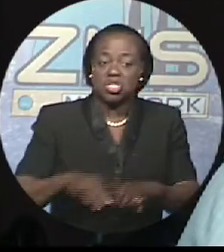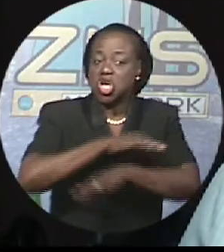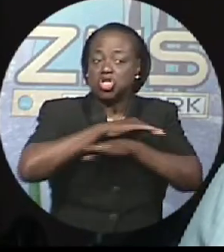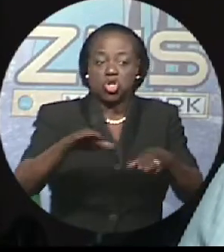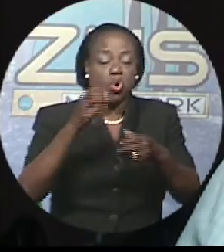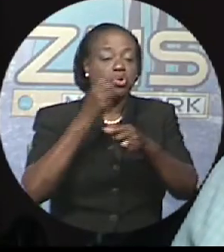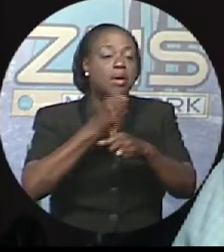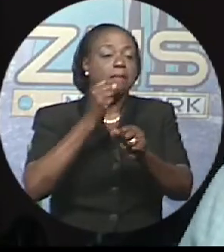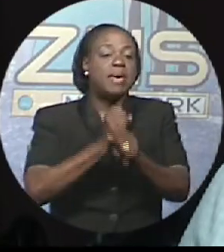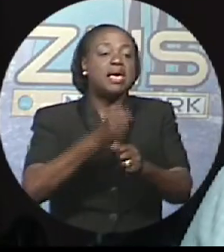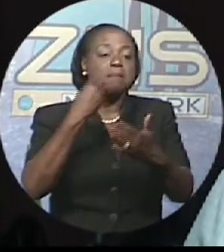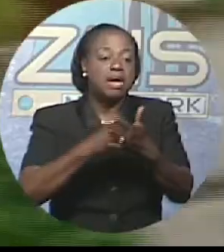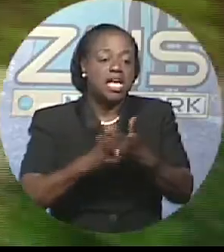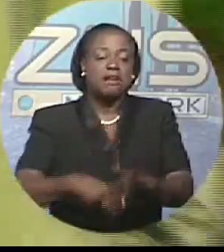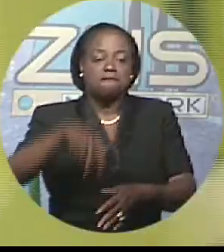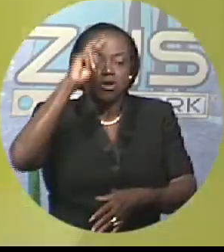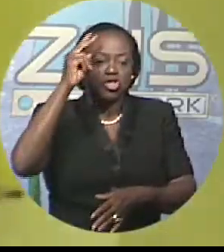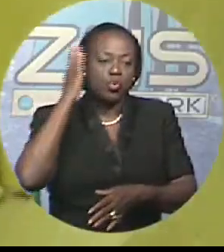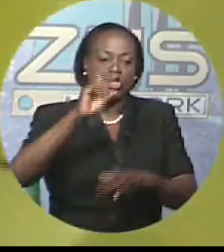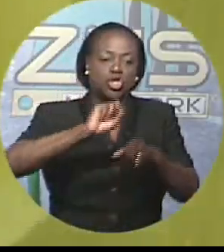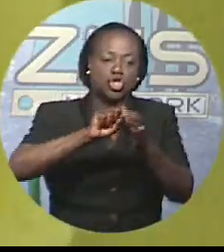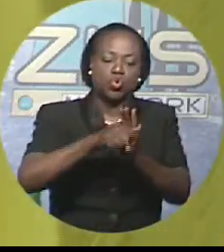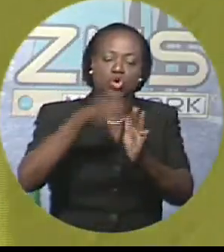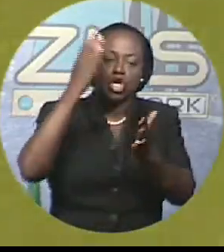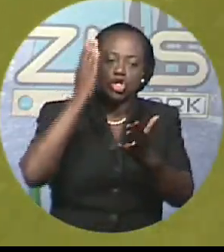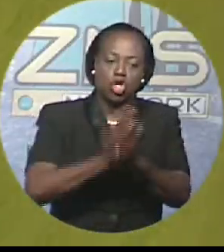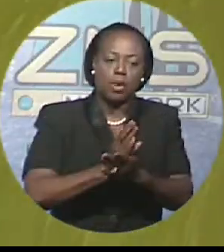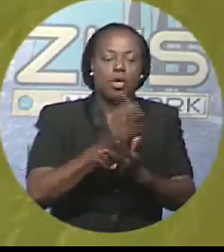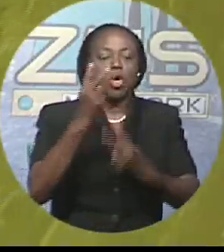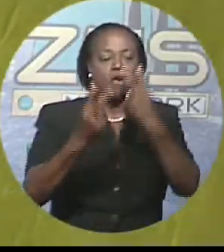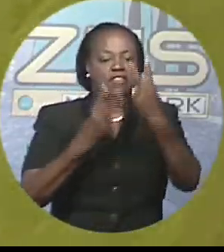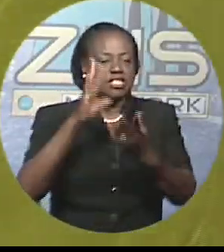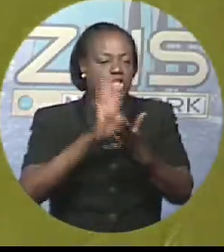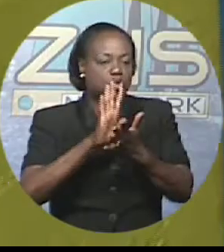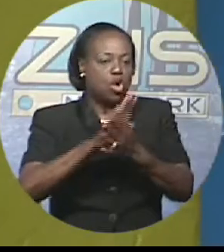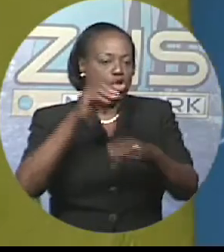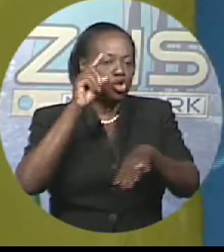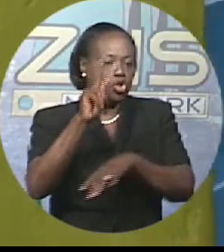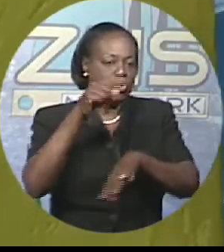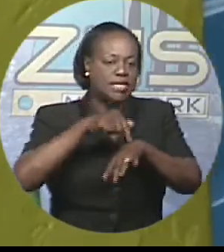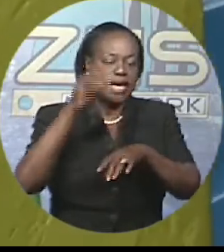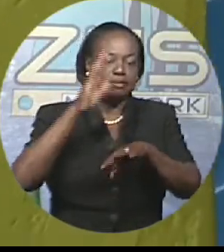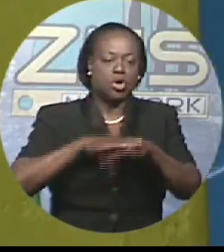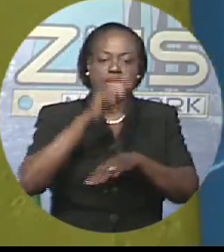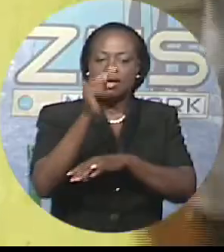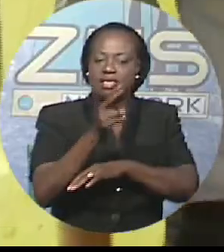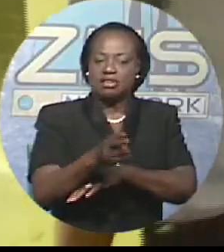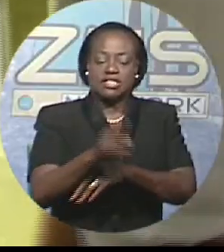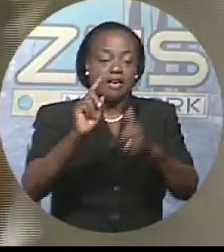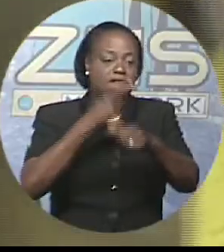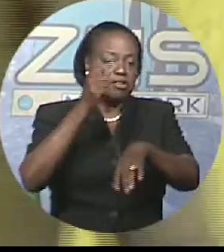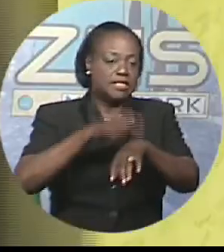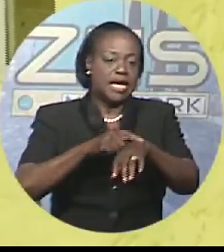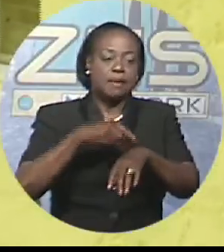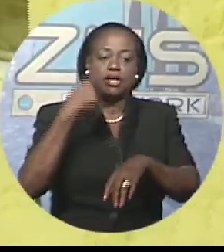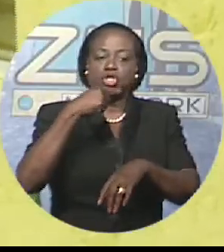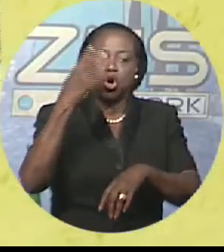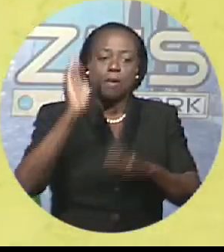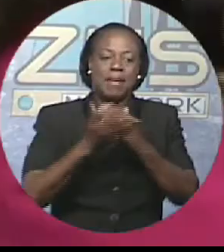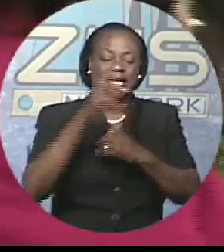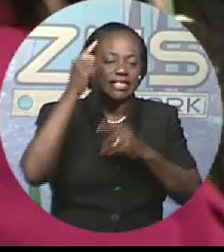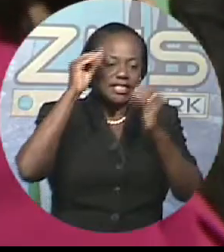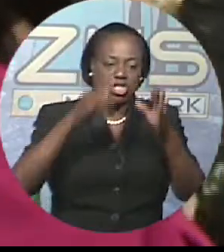There's a distinct air of if you don't fit in, if you don't constantly suck up to the owner of that school, you're not getting anywhere. I'm